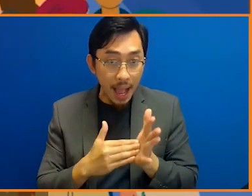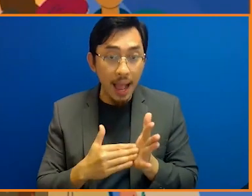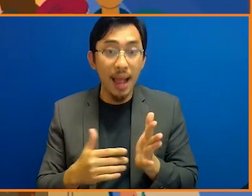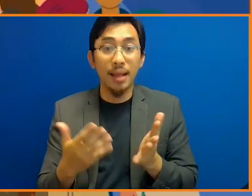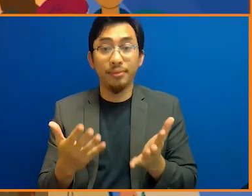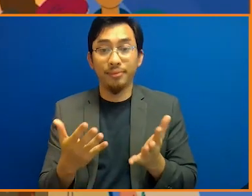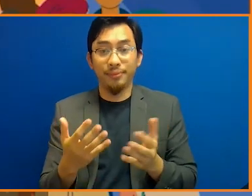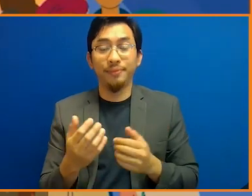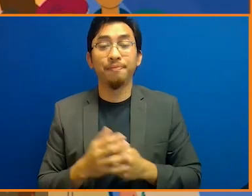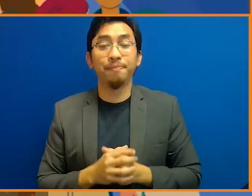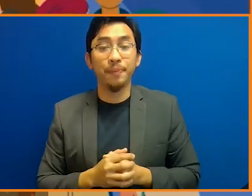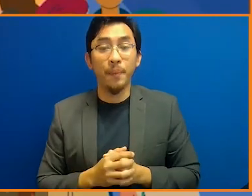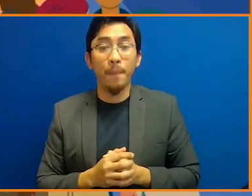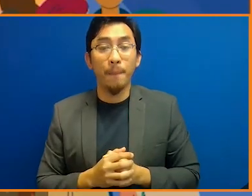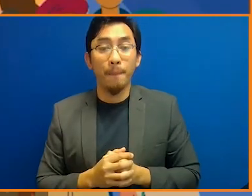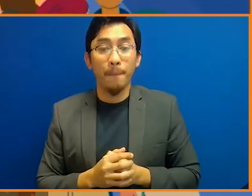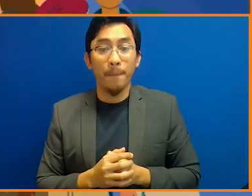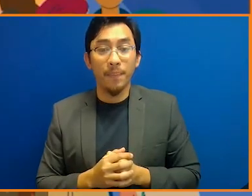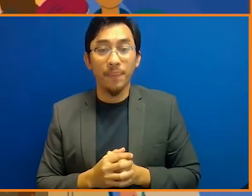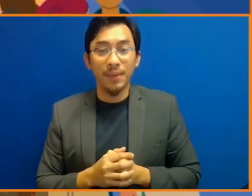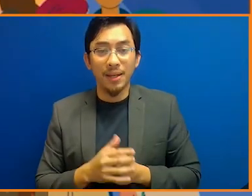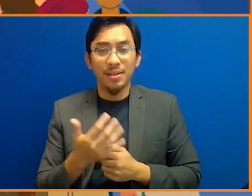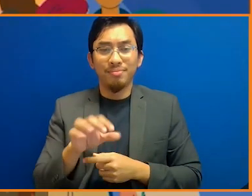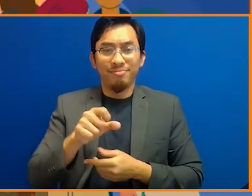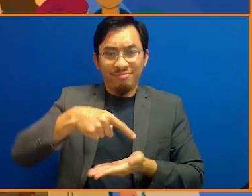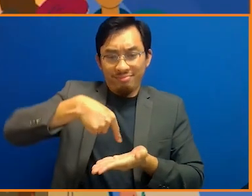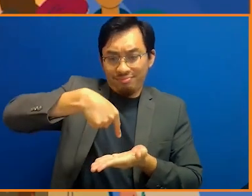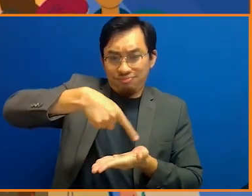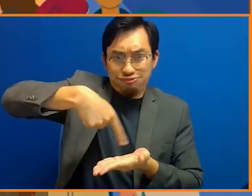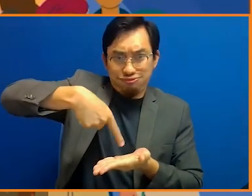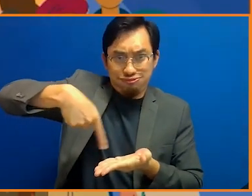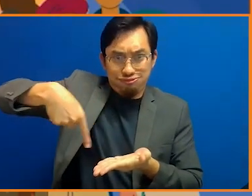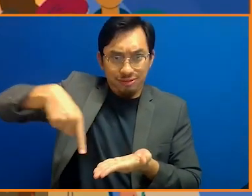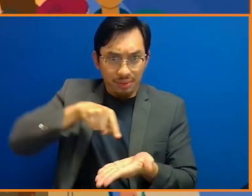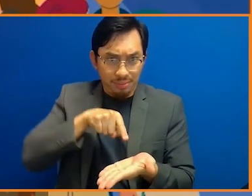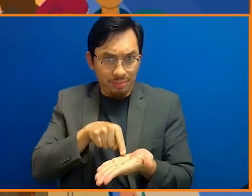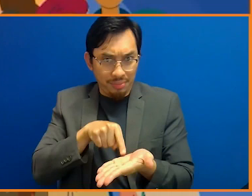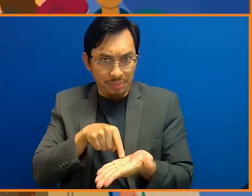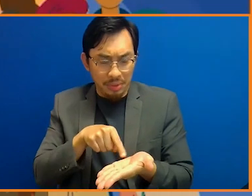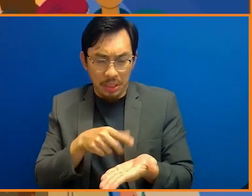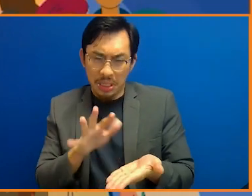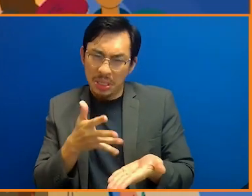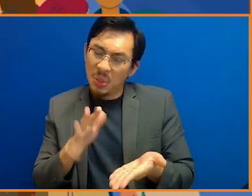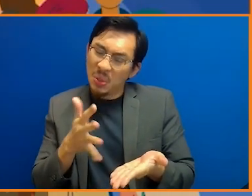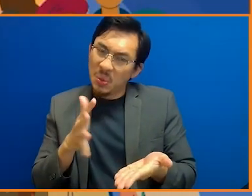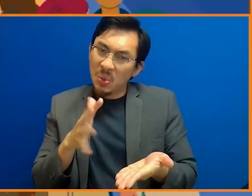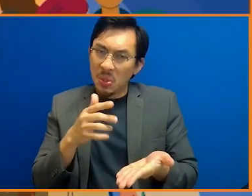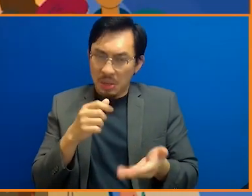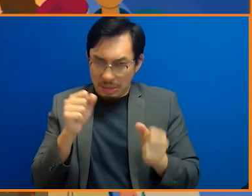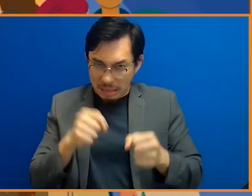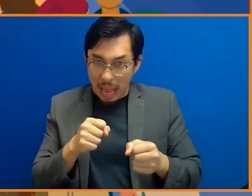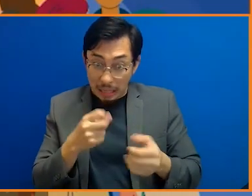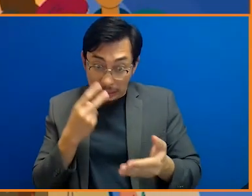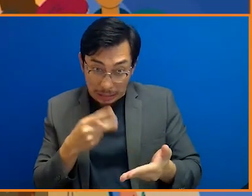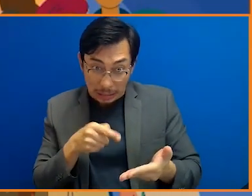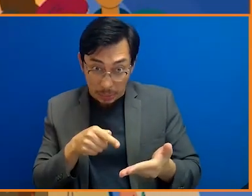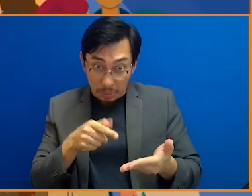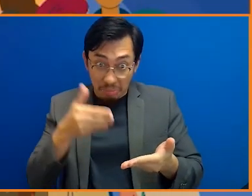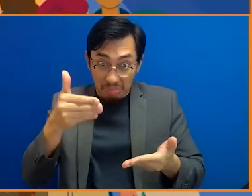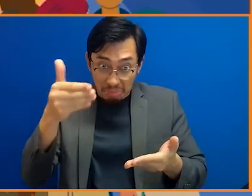So again, so of course, for such non-seismic tsunami, it's quite difficult to